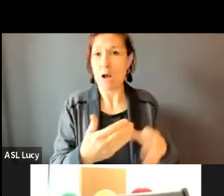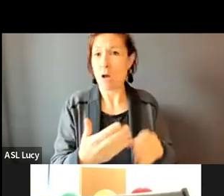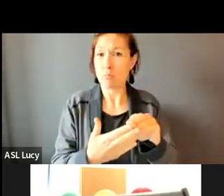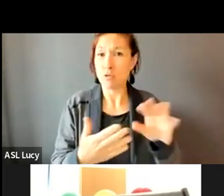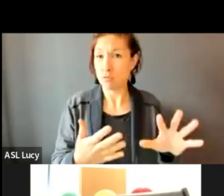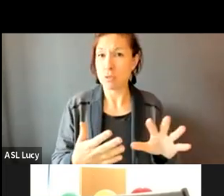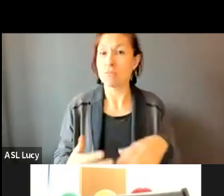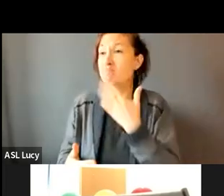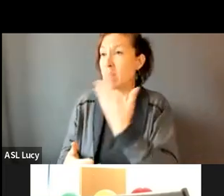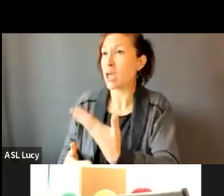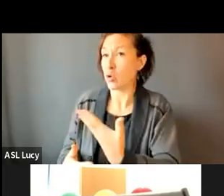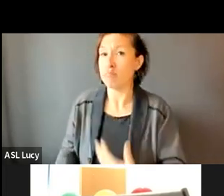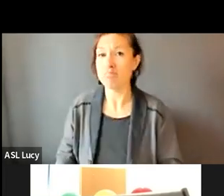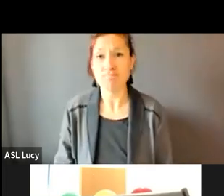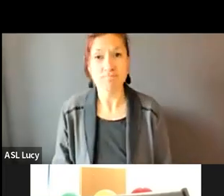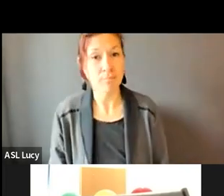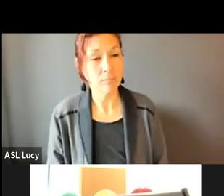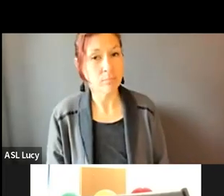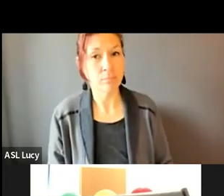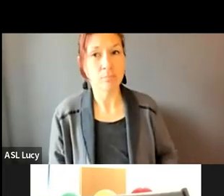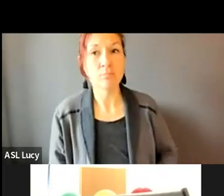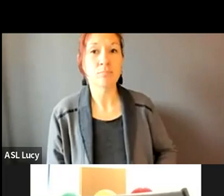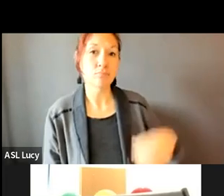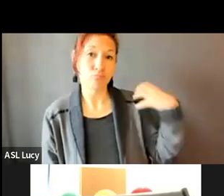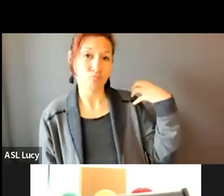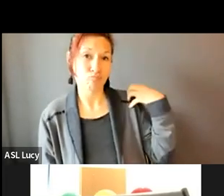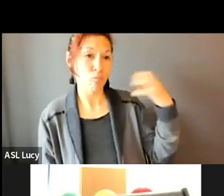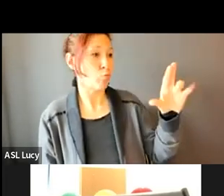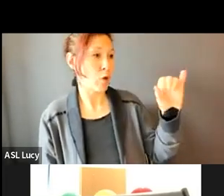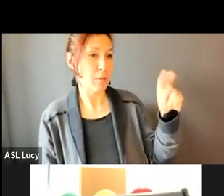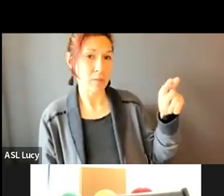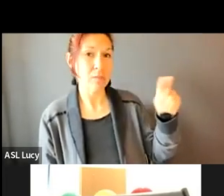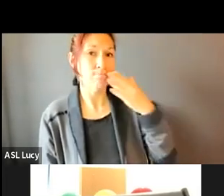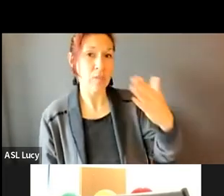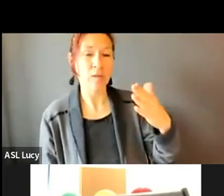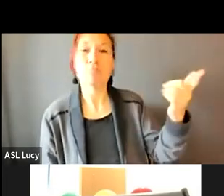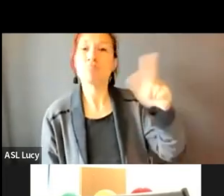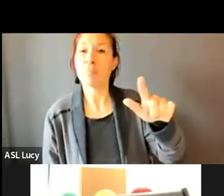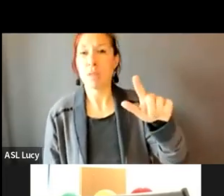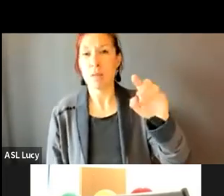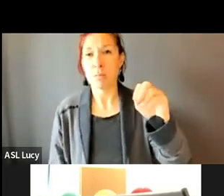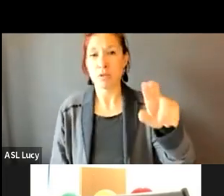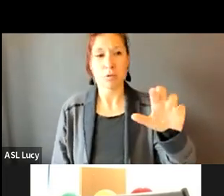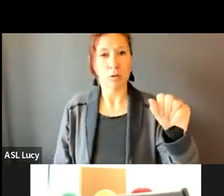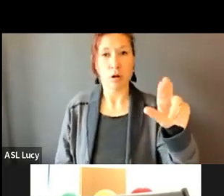you thank you Mr Carden Hernandez